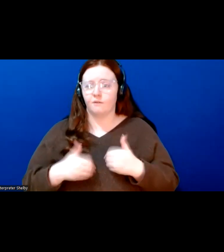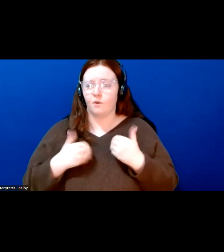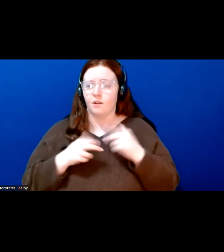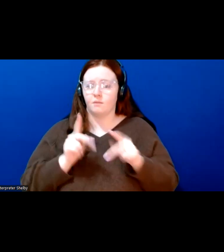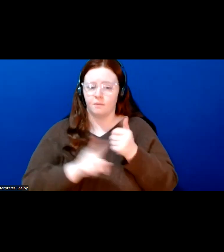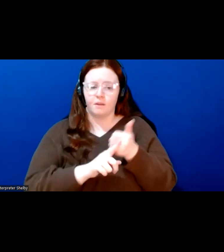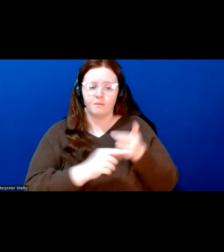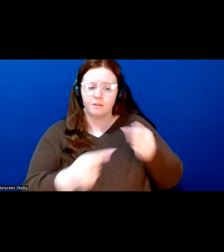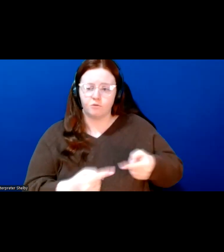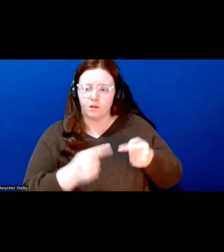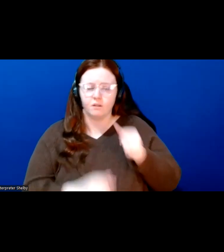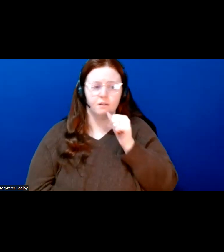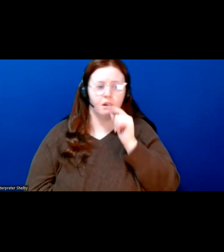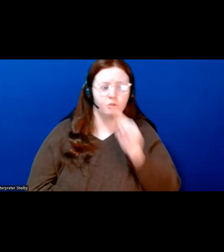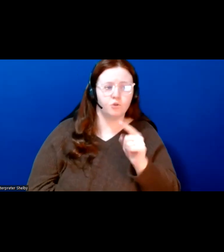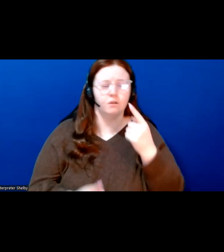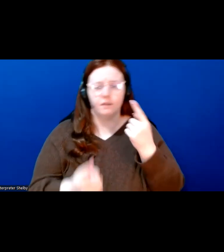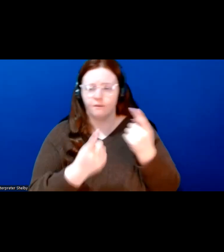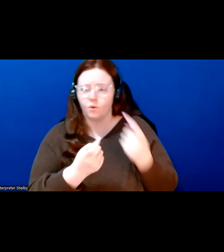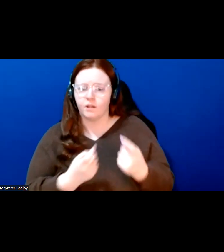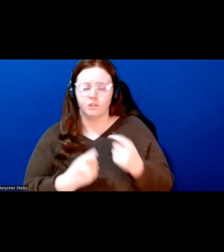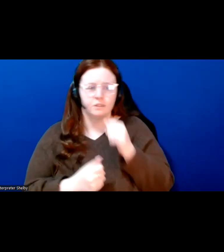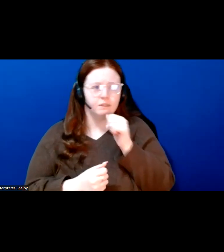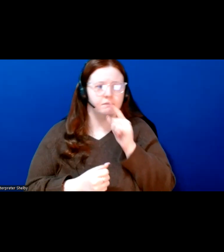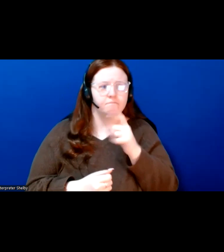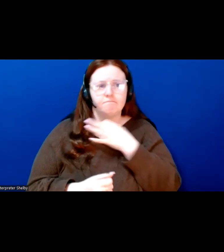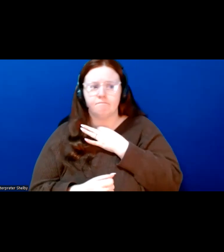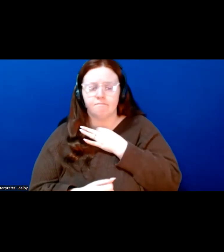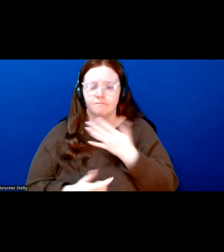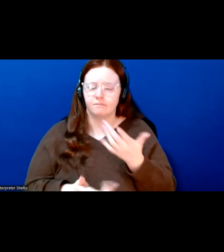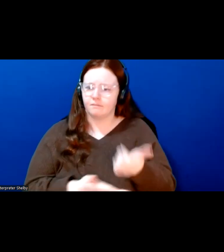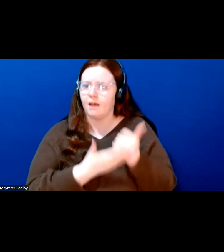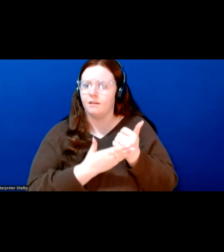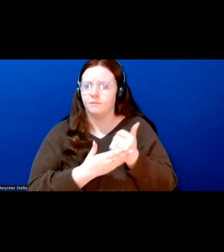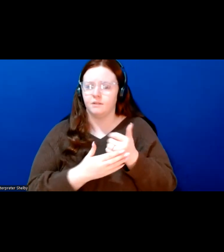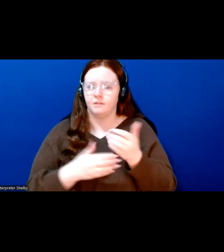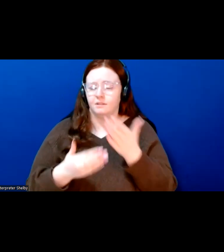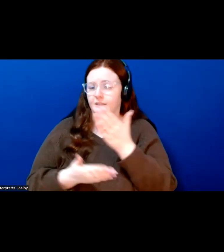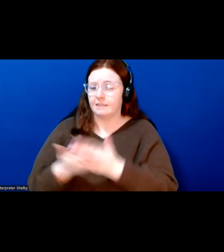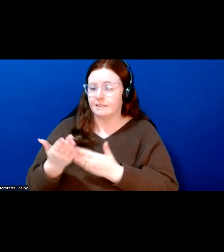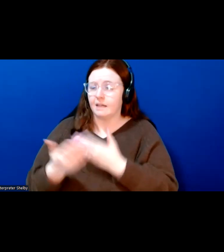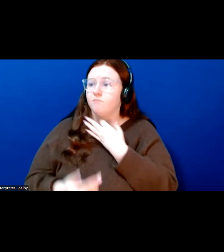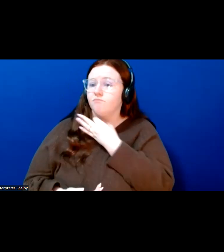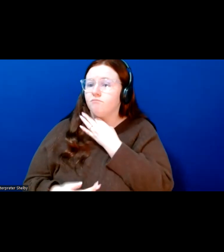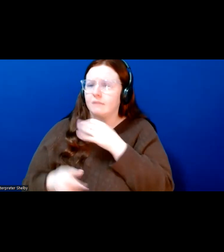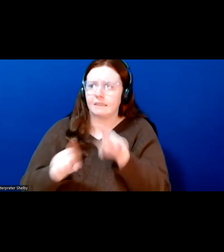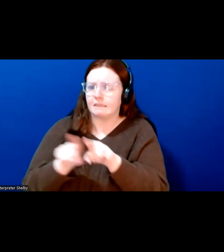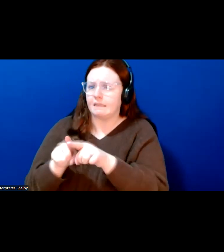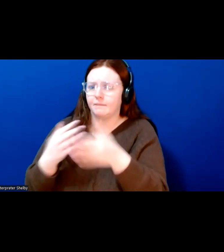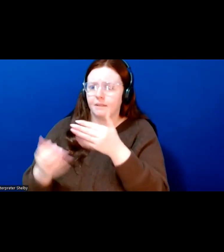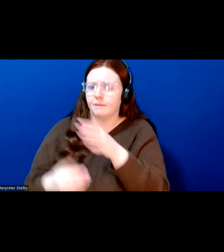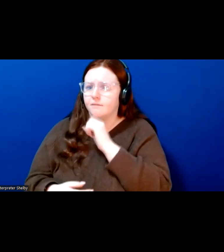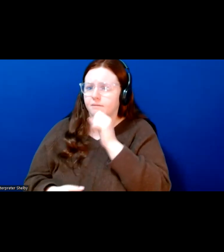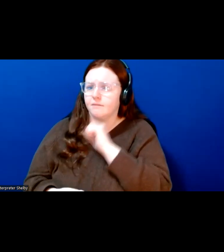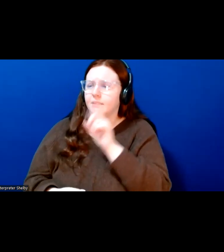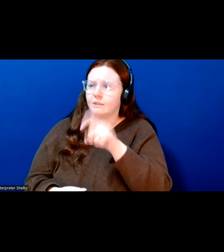they're not sure and they're asking questions. Some of the needs are similar no matter what your age is. You need information. You need to know you're not